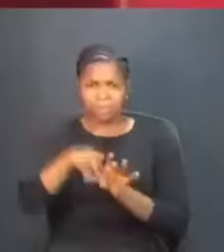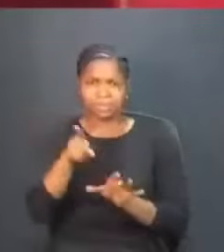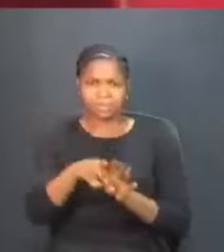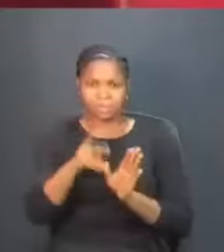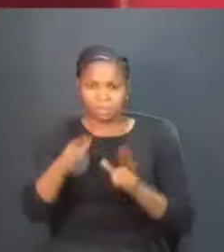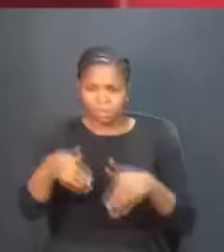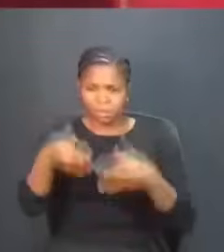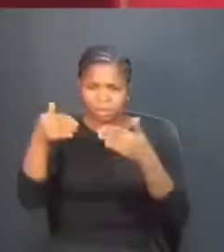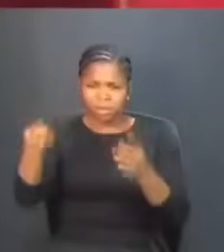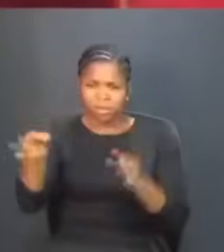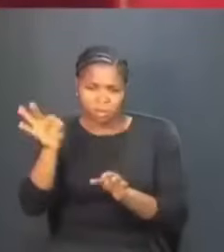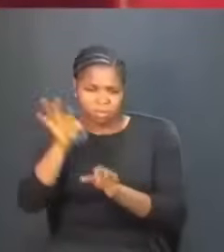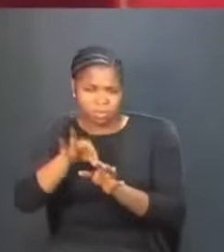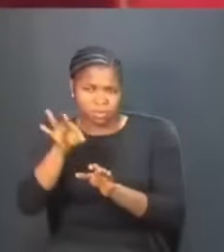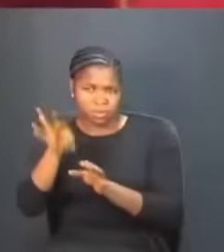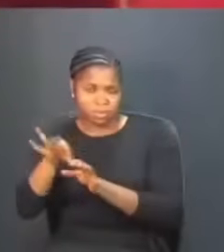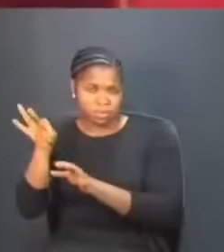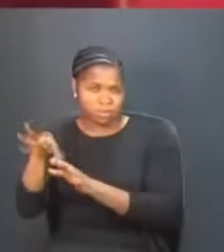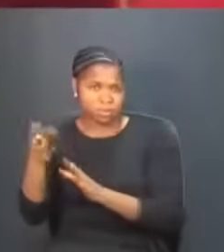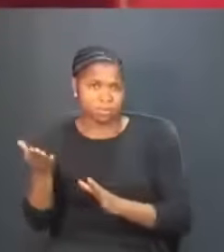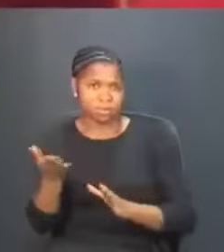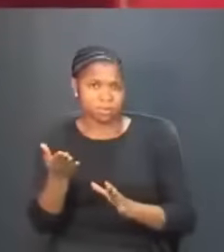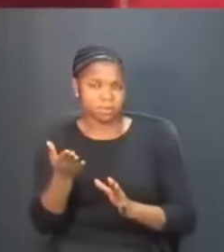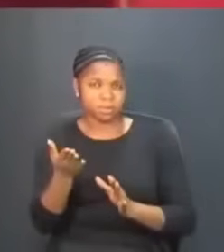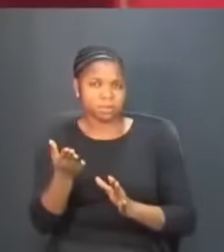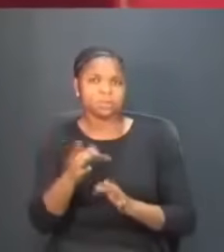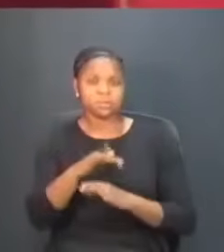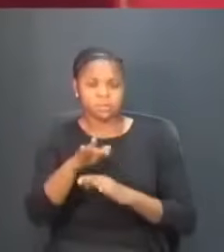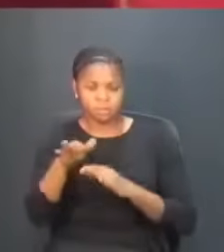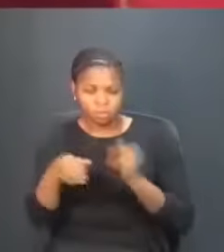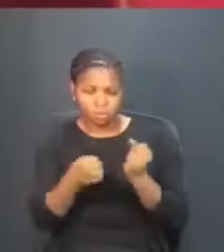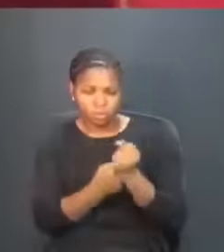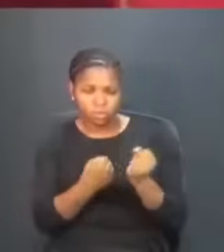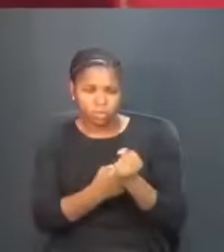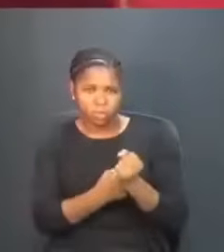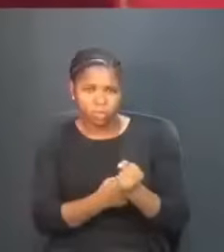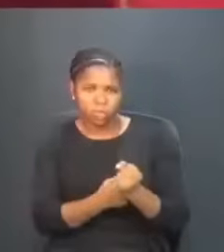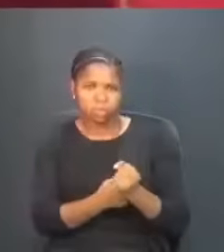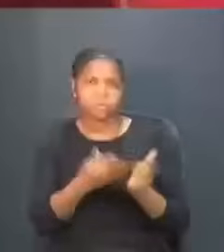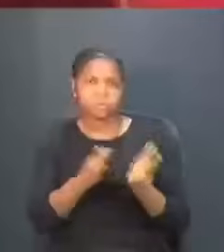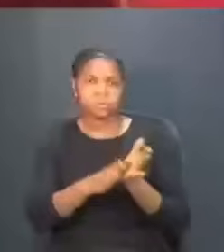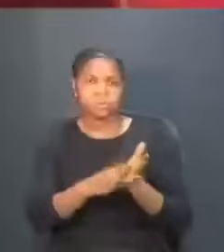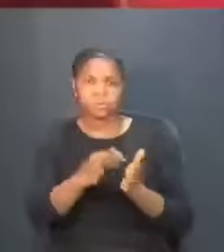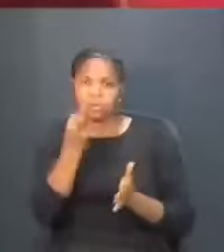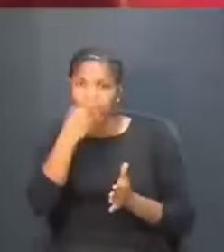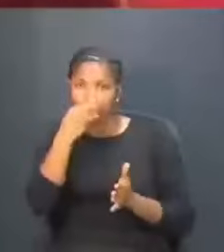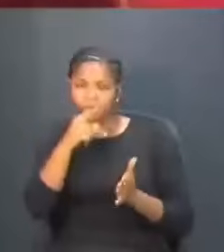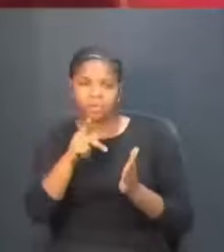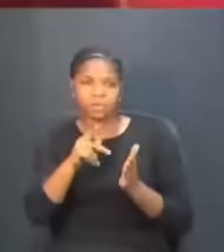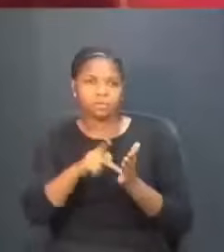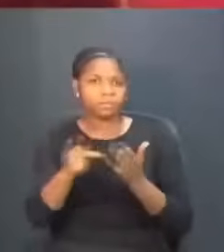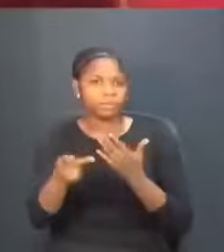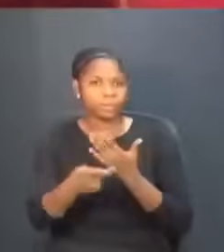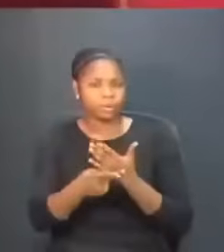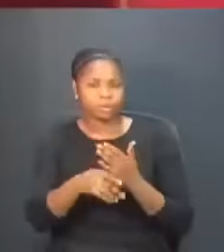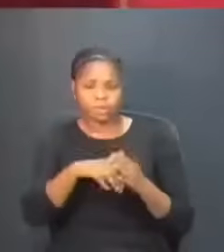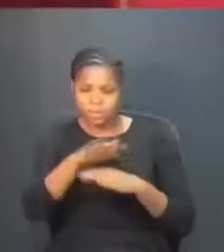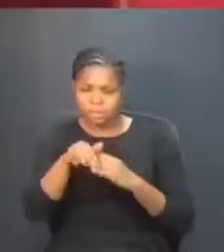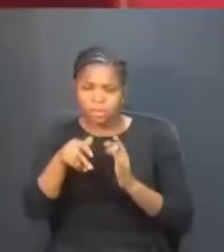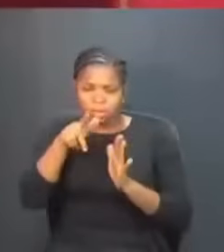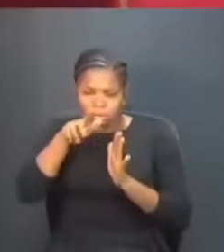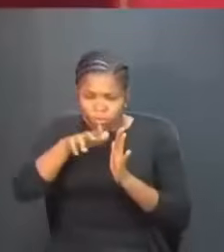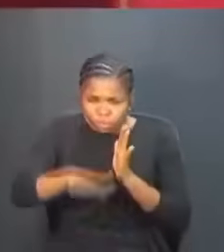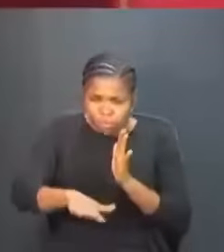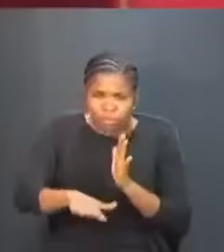school feeding program. This will obviously reduce total demand in the system. Churches are